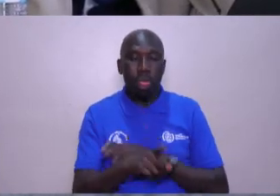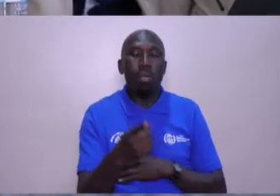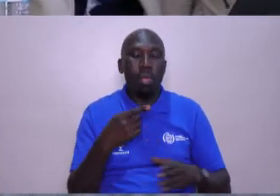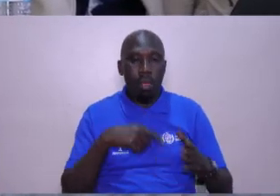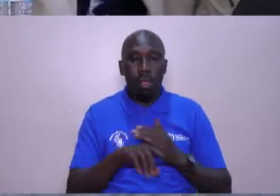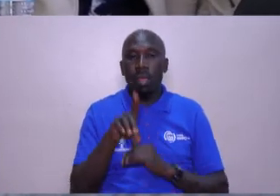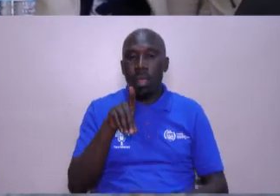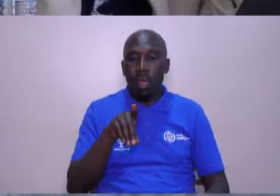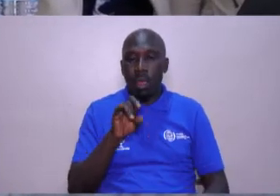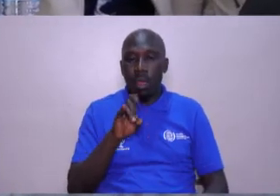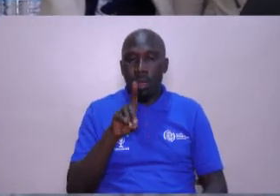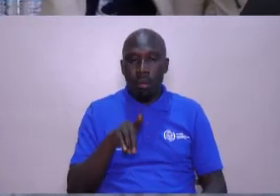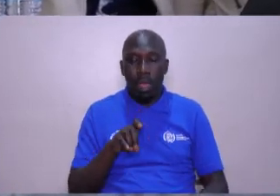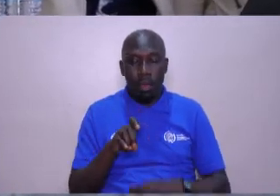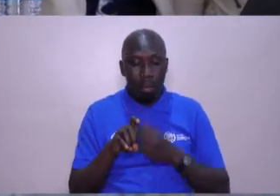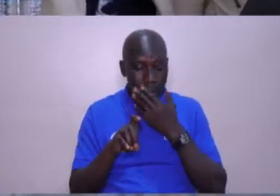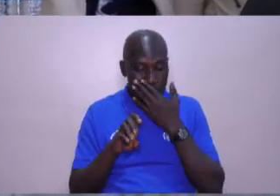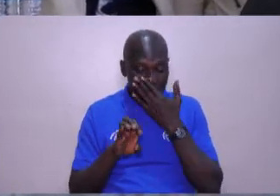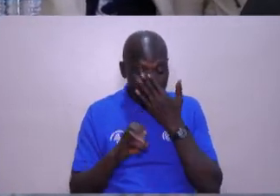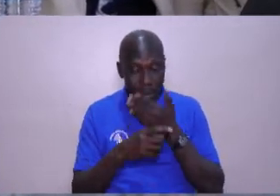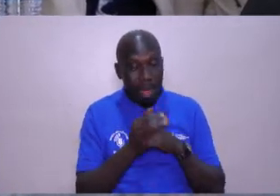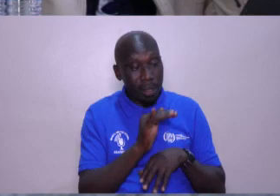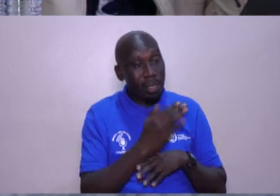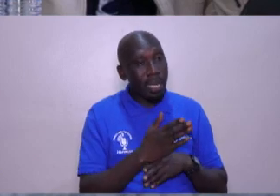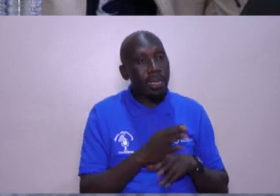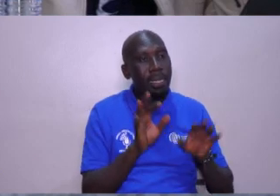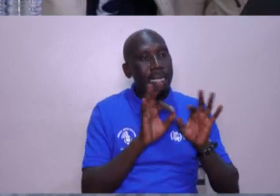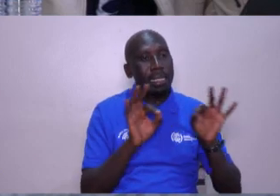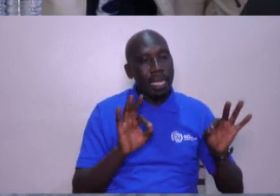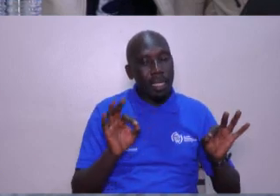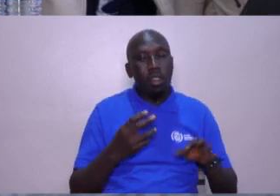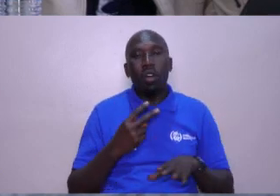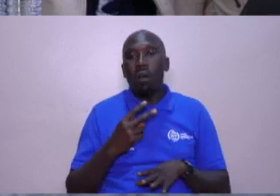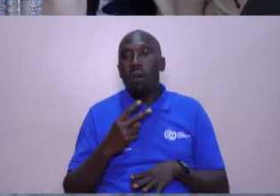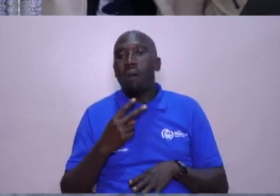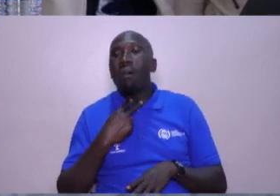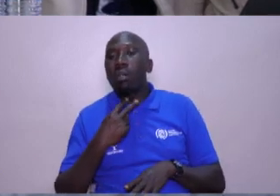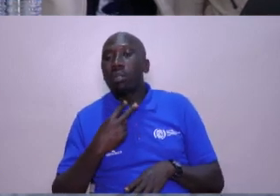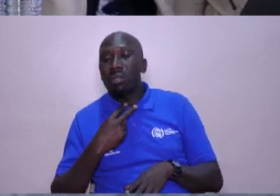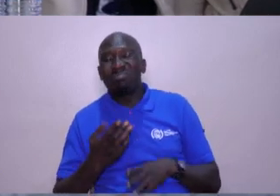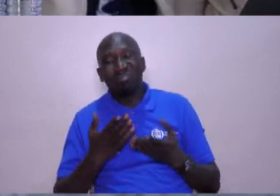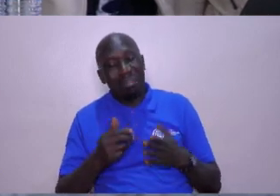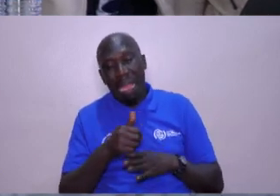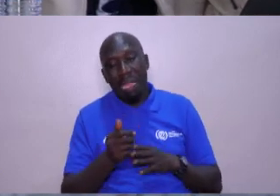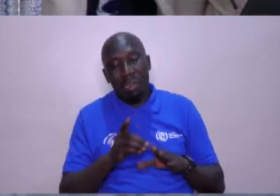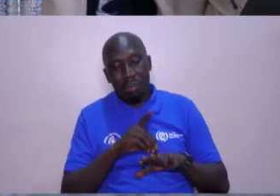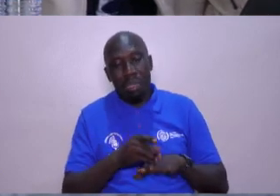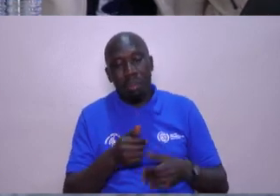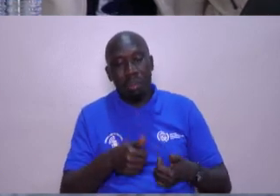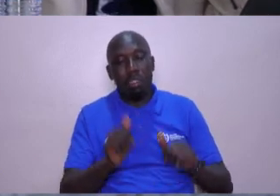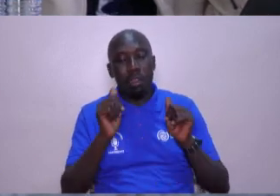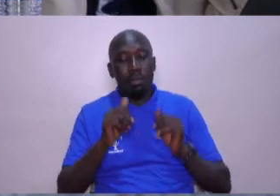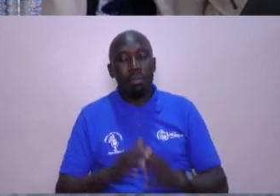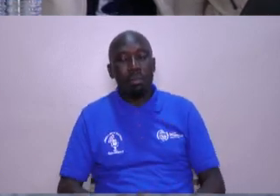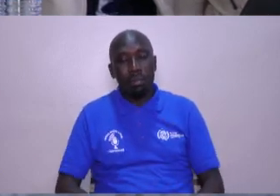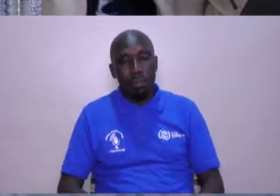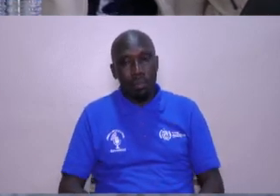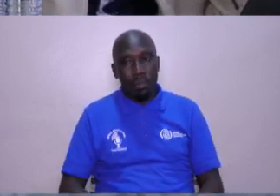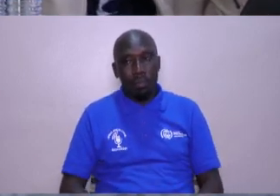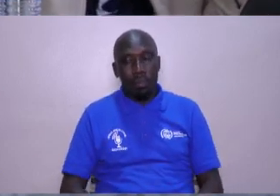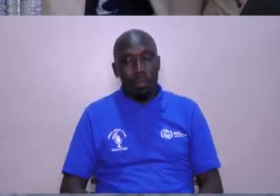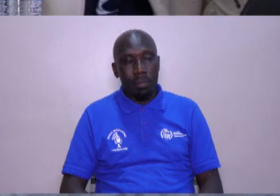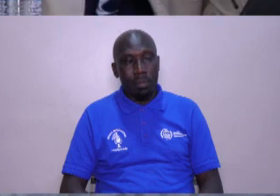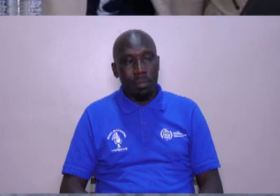that person. text or audio? End of your choice. End of the choice. But as long as this is able to come out for that